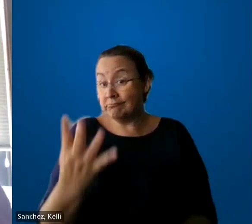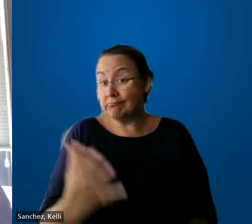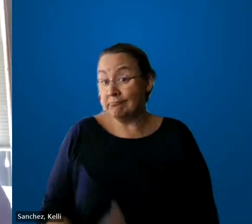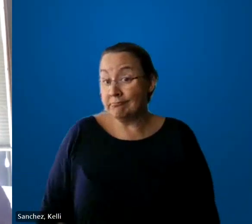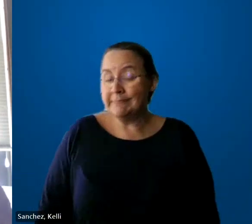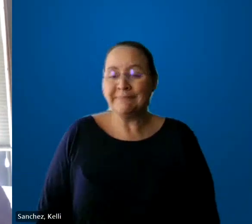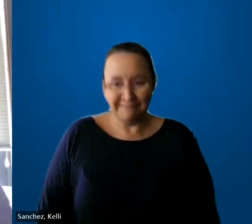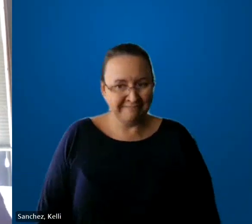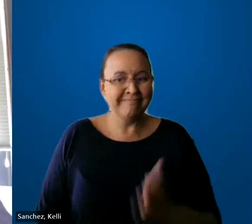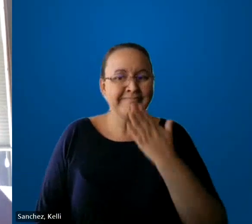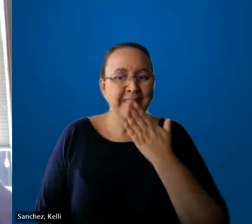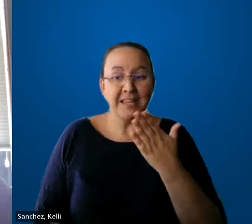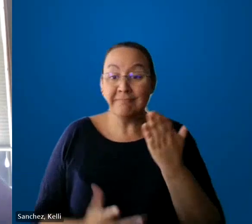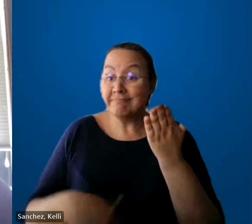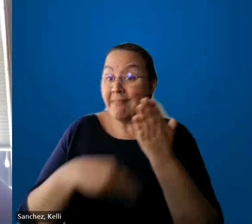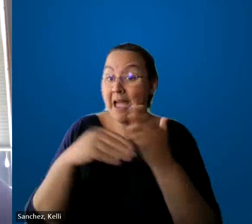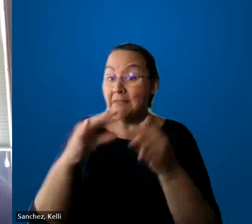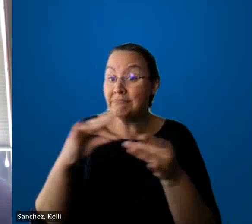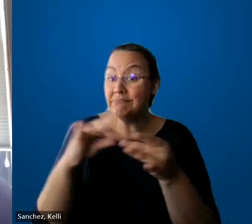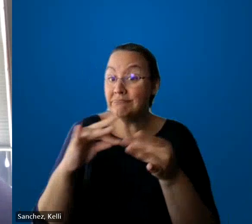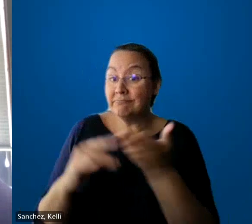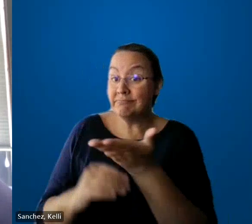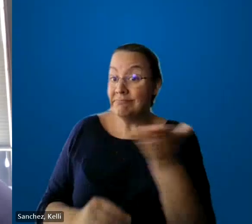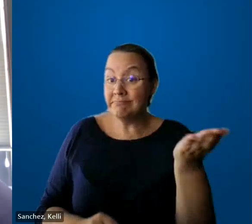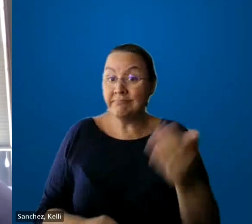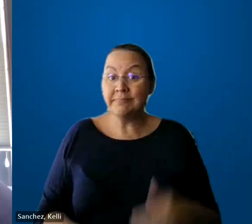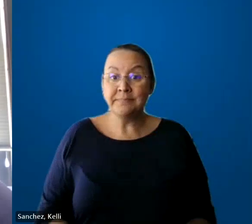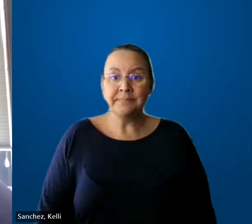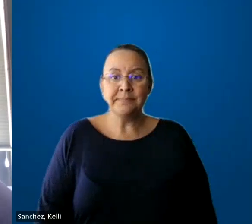Thank you. Does anybody have anything to add?